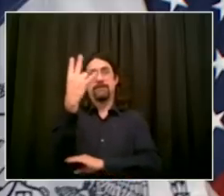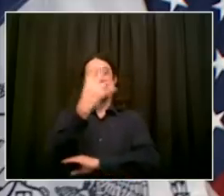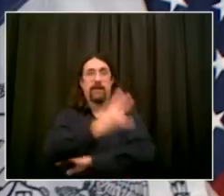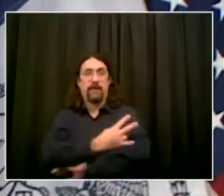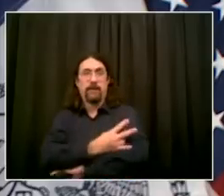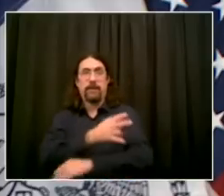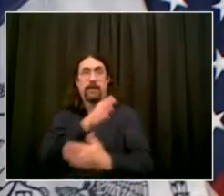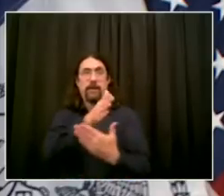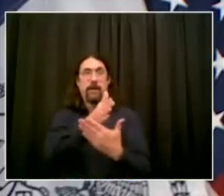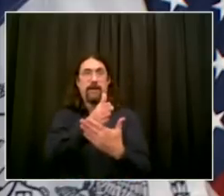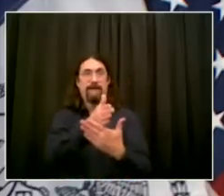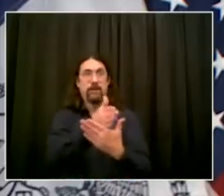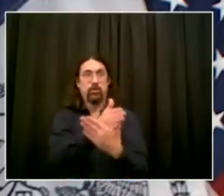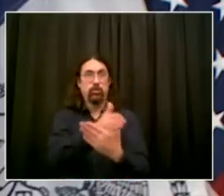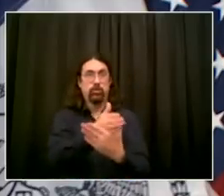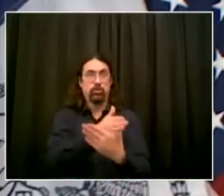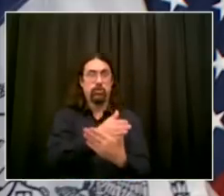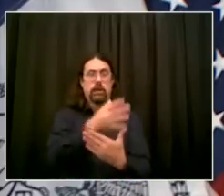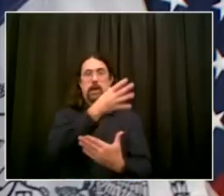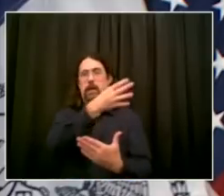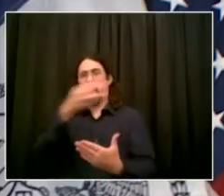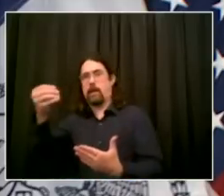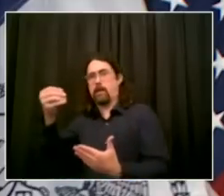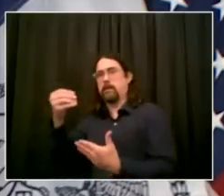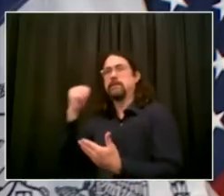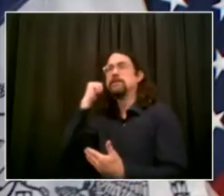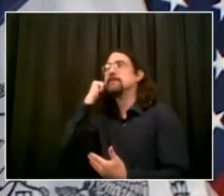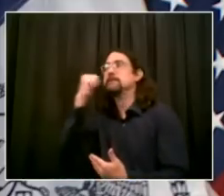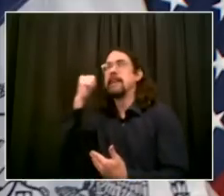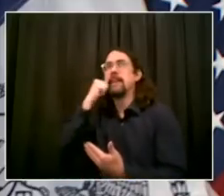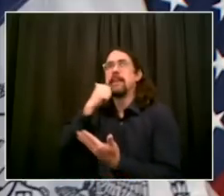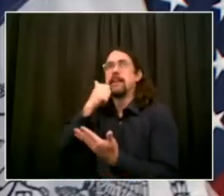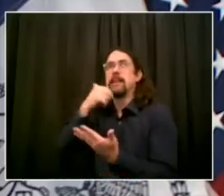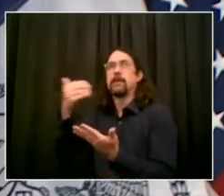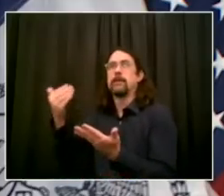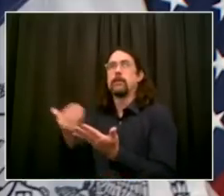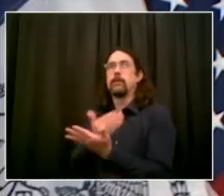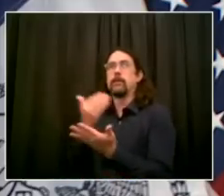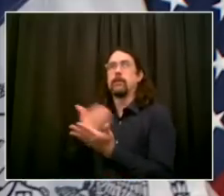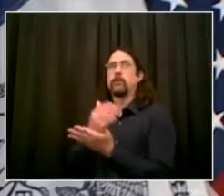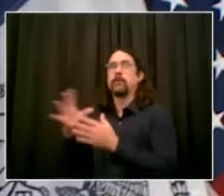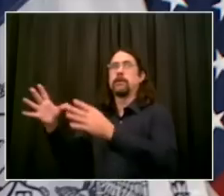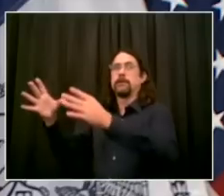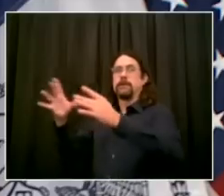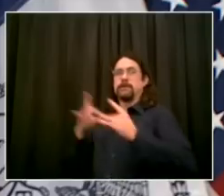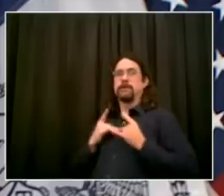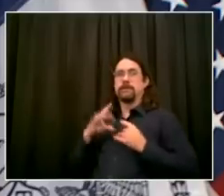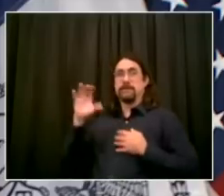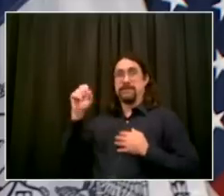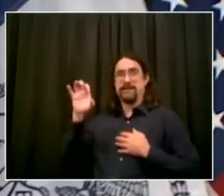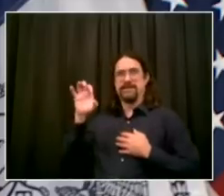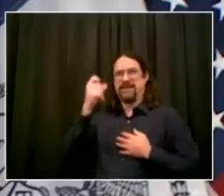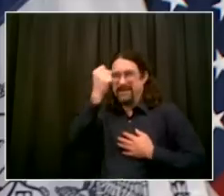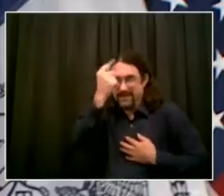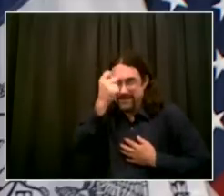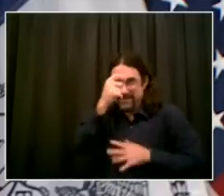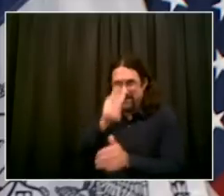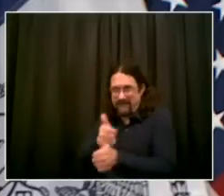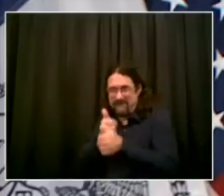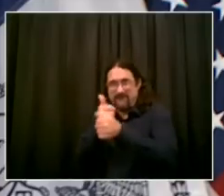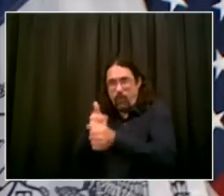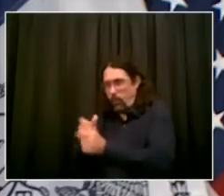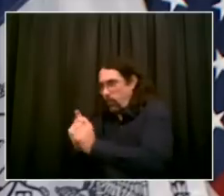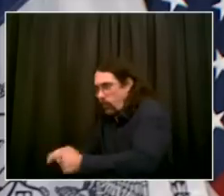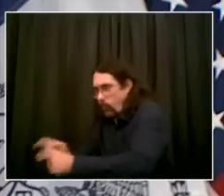by zip code what the 7-day infection rate is and what the level of new cases is on a